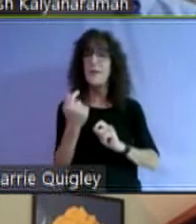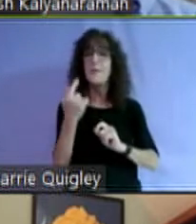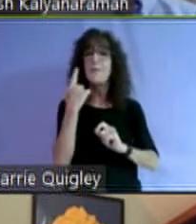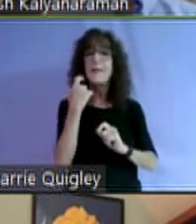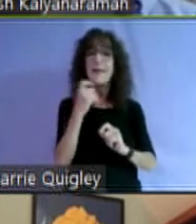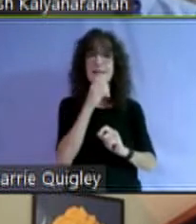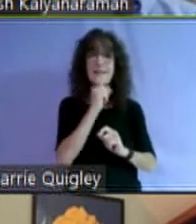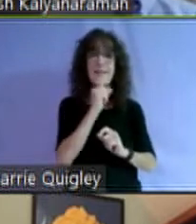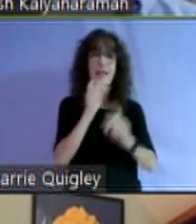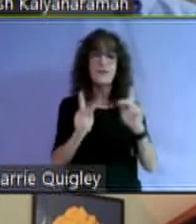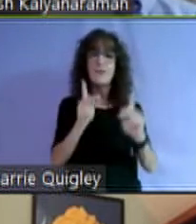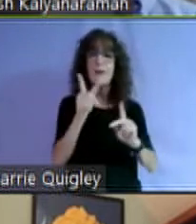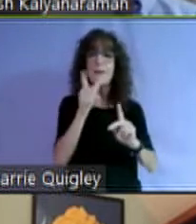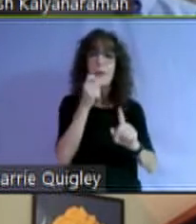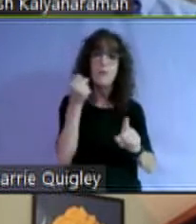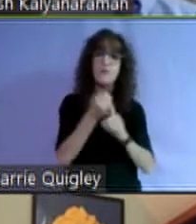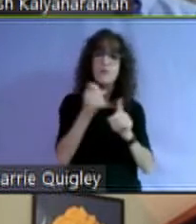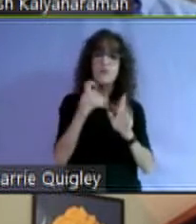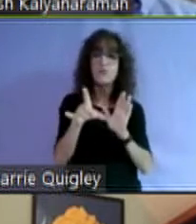sick.